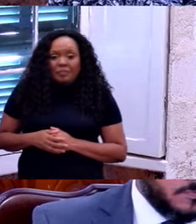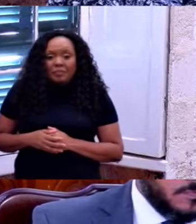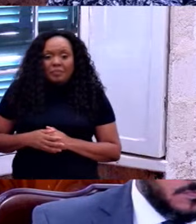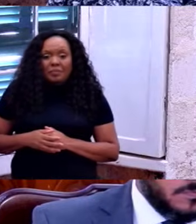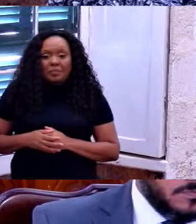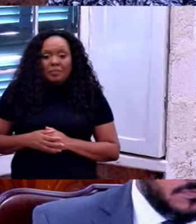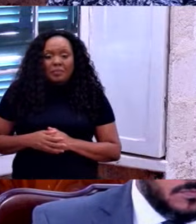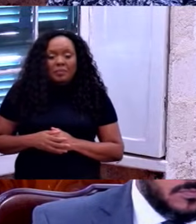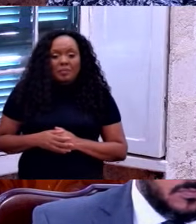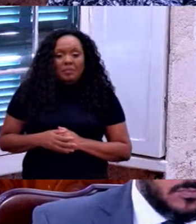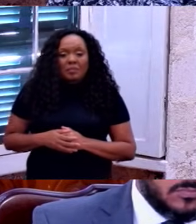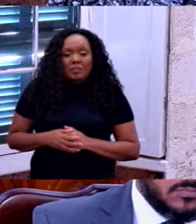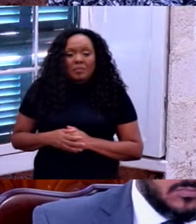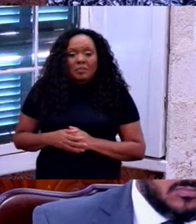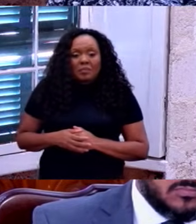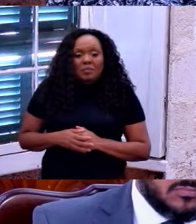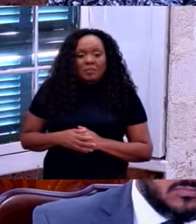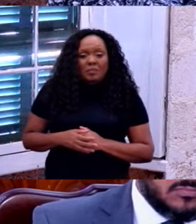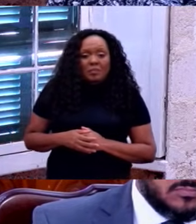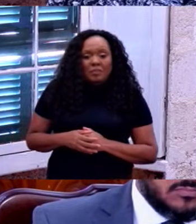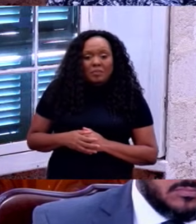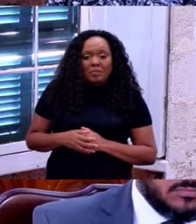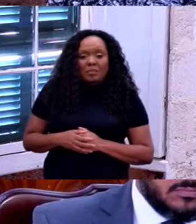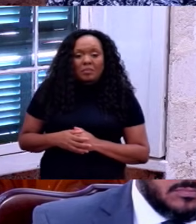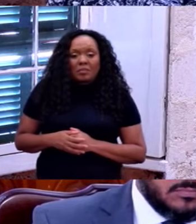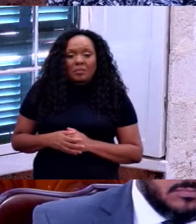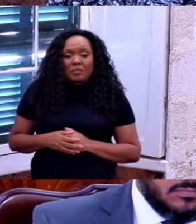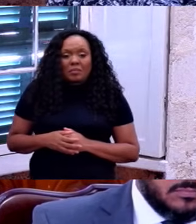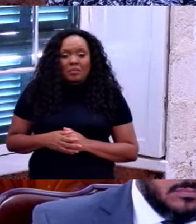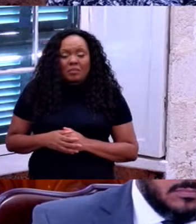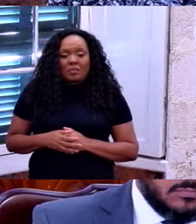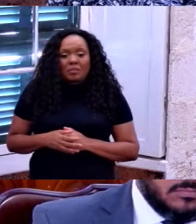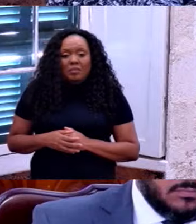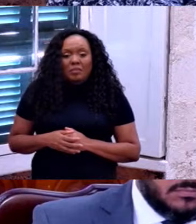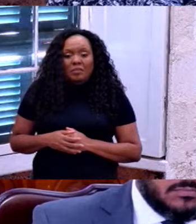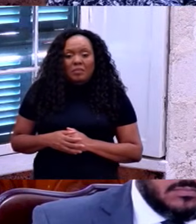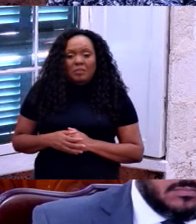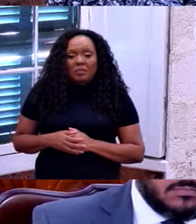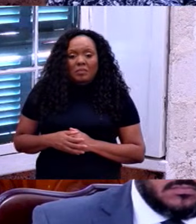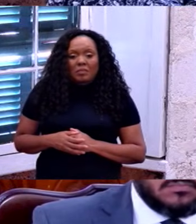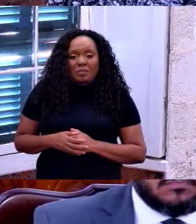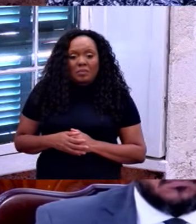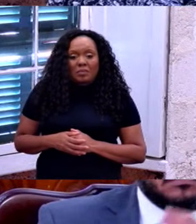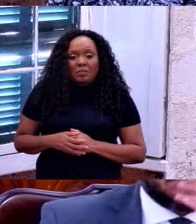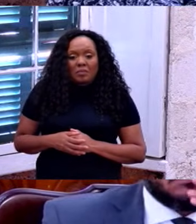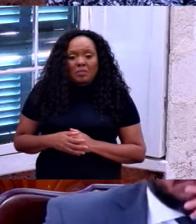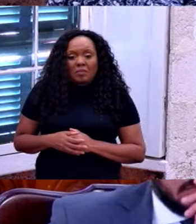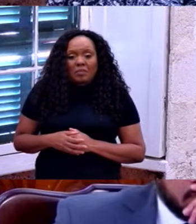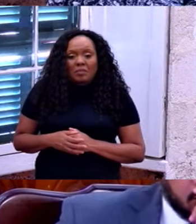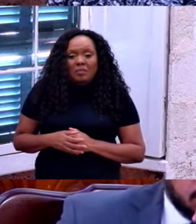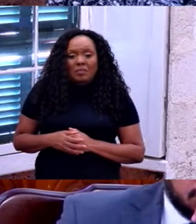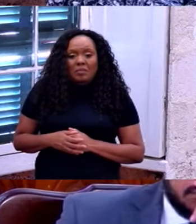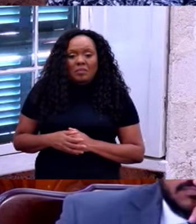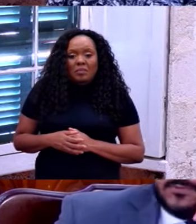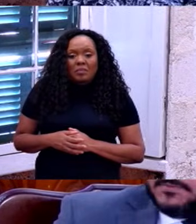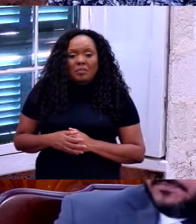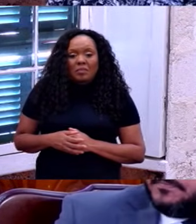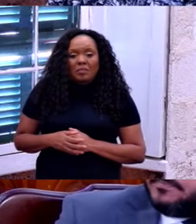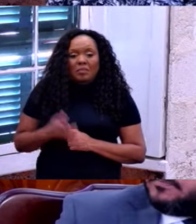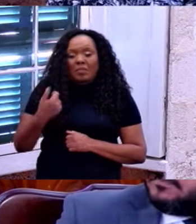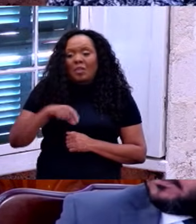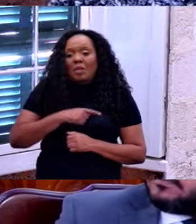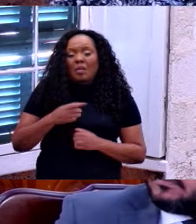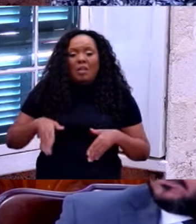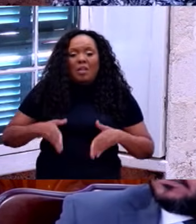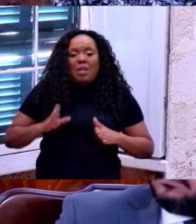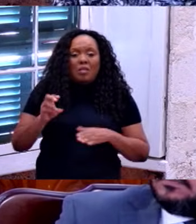we're allowing the ministers to present. If you're in this house, you can present in